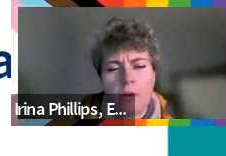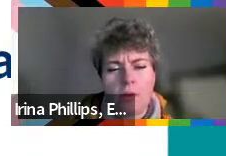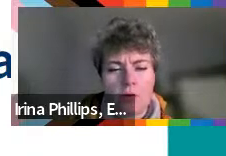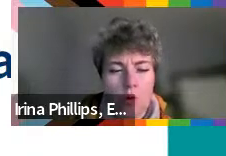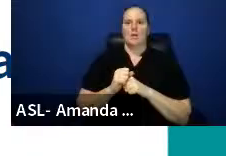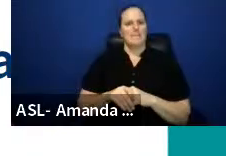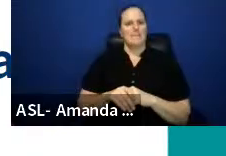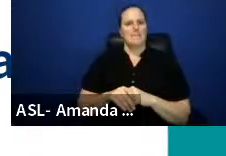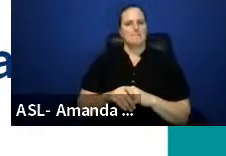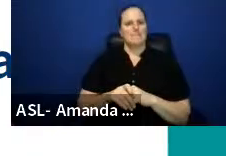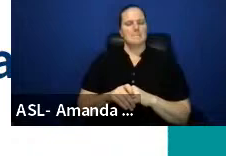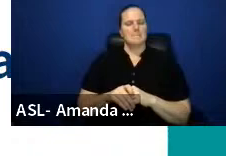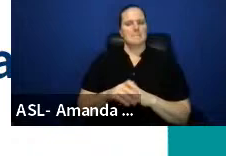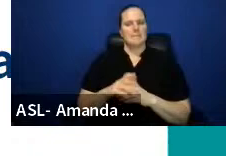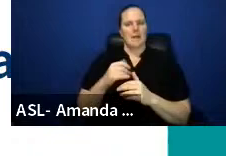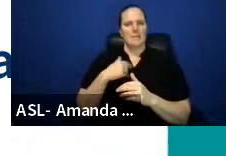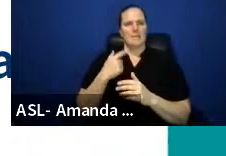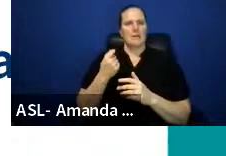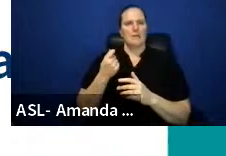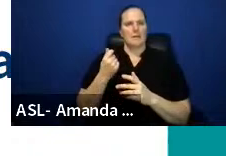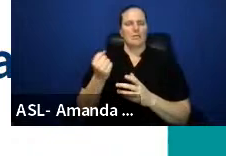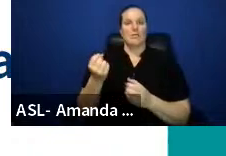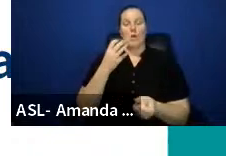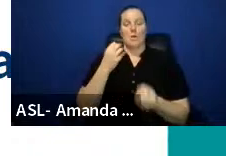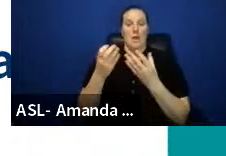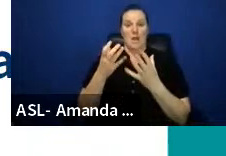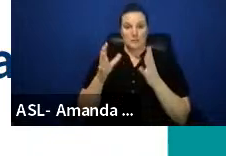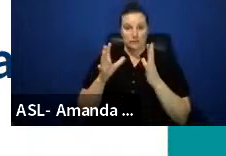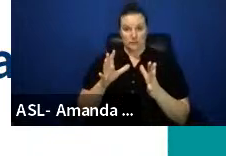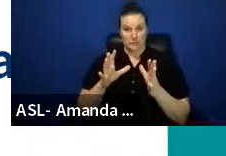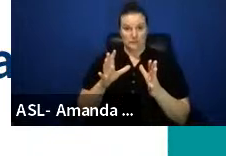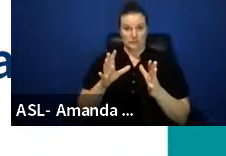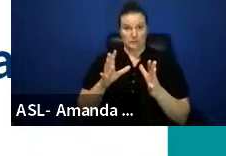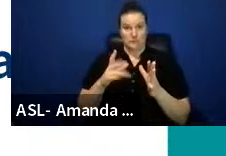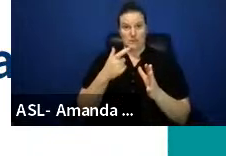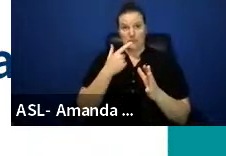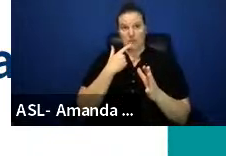kind of like throwing it at us and telling